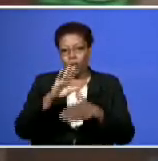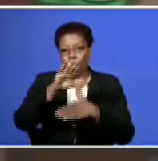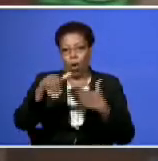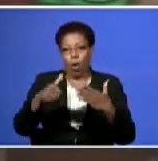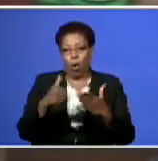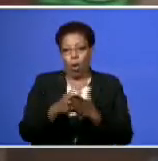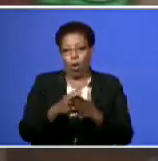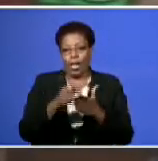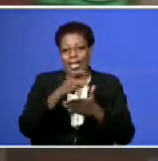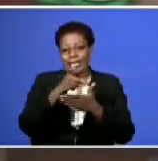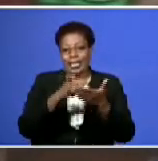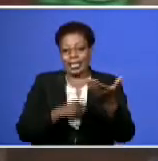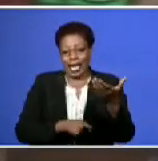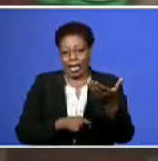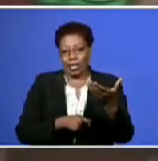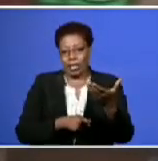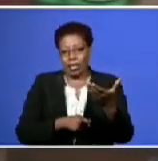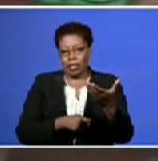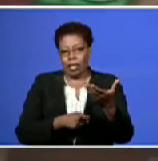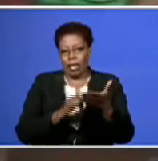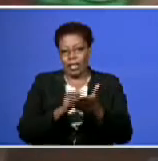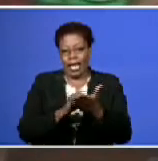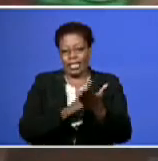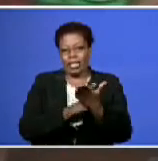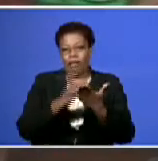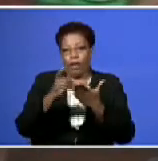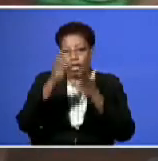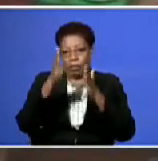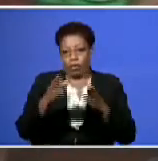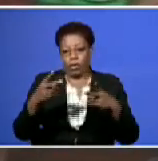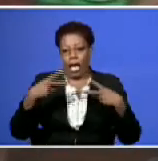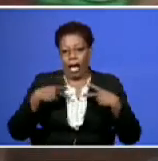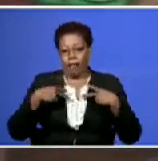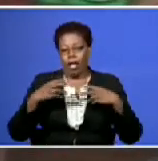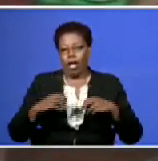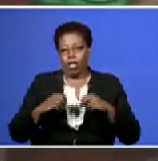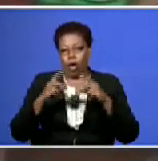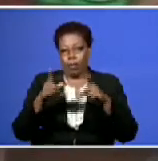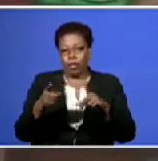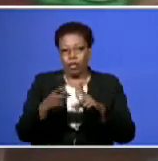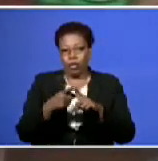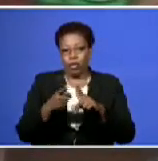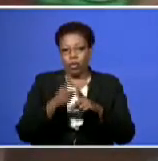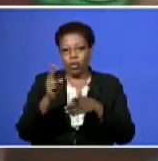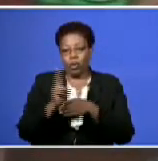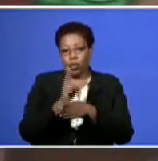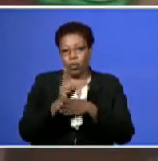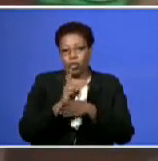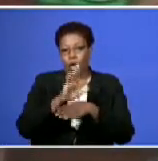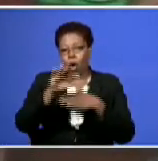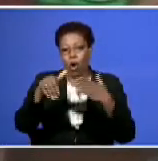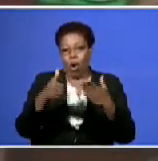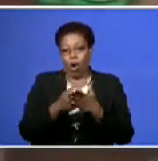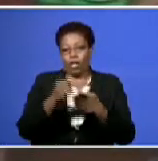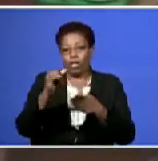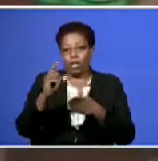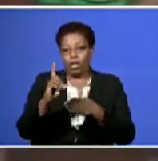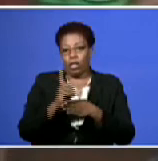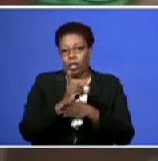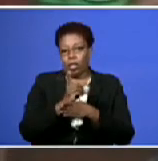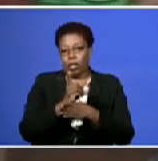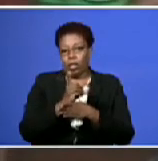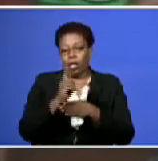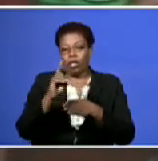various tax incentives, so that developers will have an opportunity utilizing all the duty-free